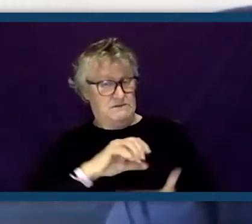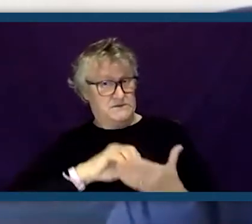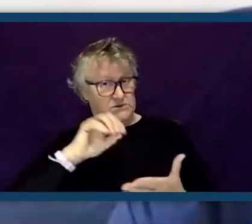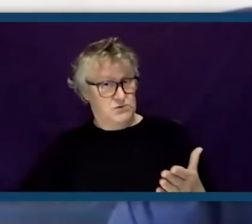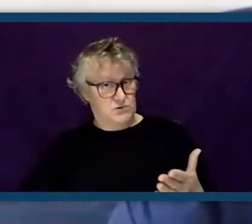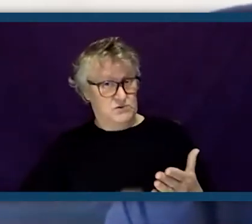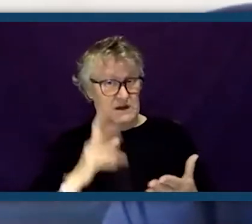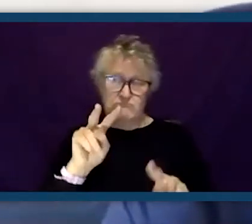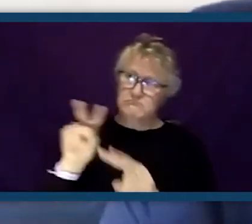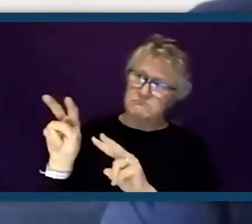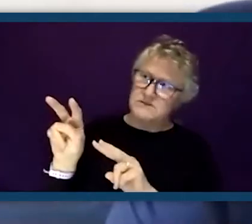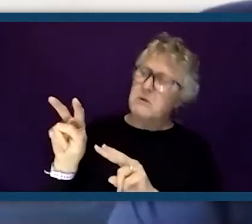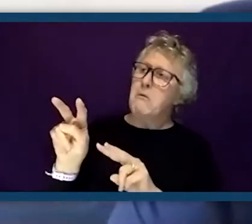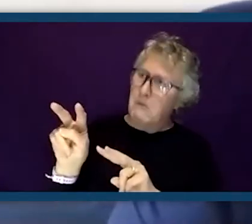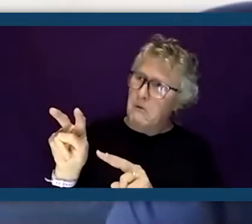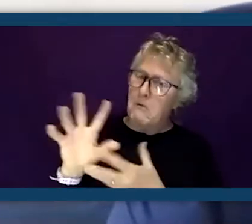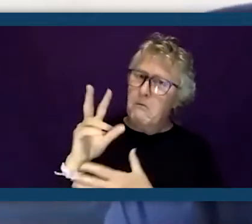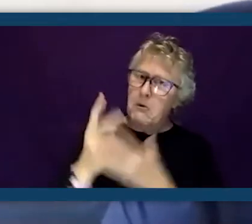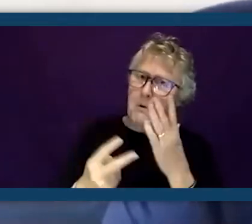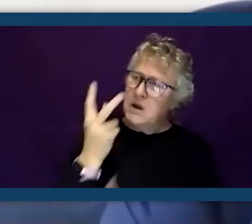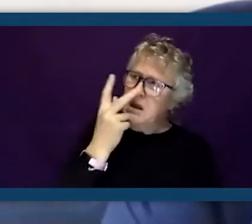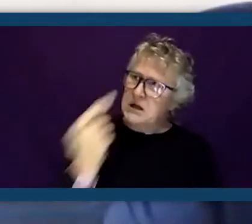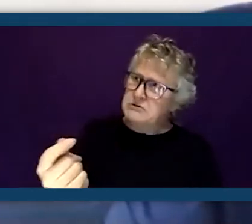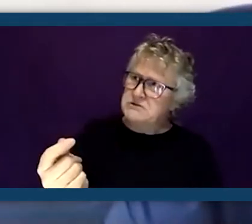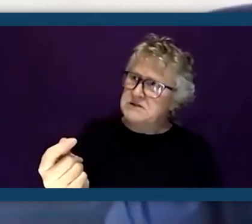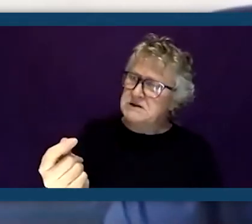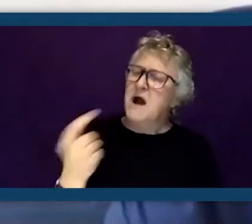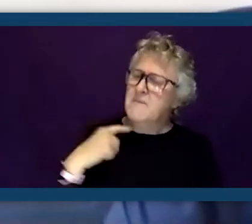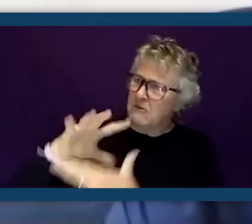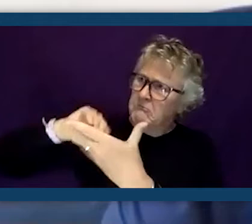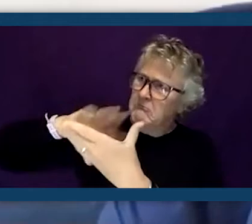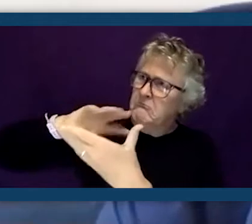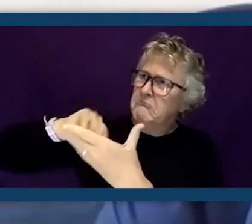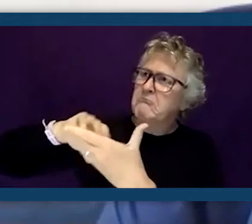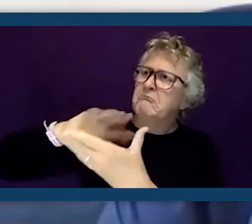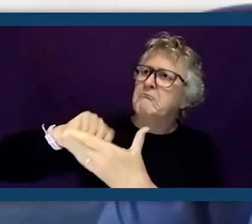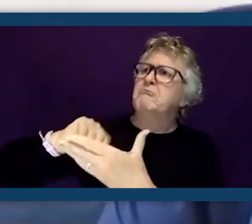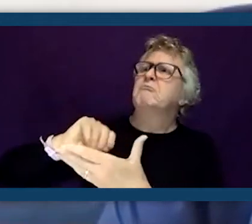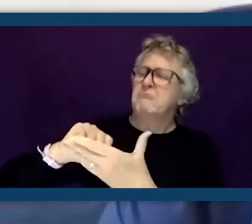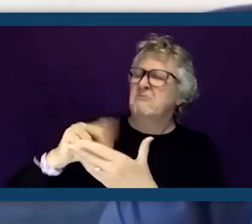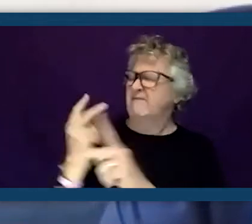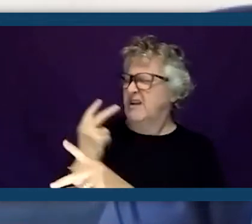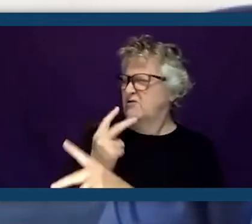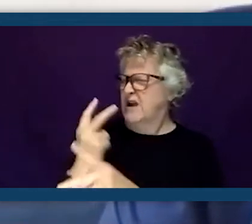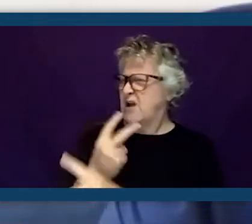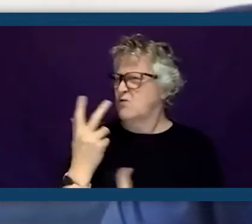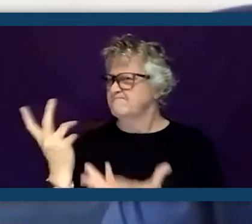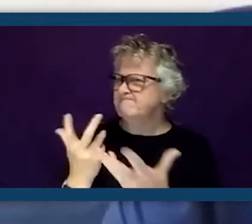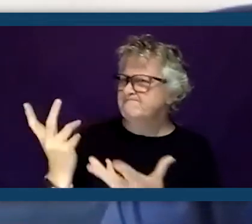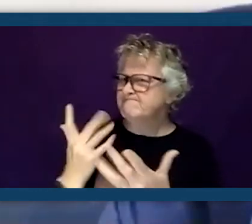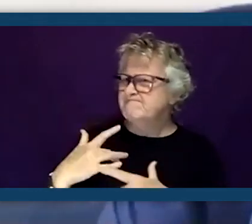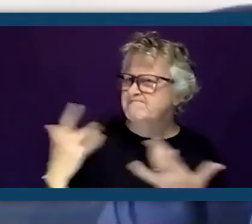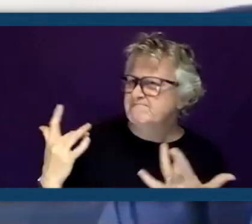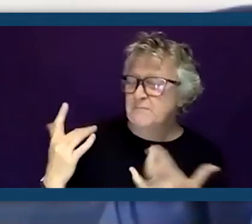both have a lot to say. I'm going to get to learn more about them and figure this out. And, Bob,